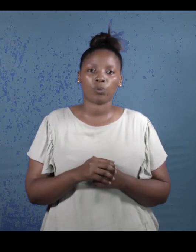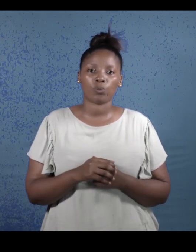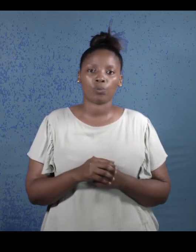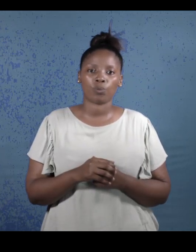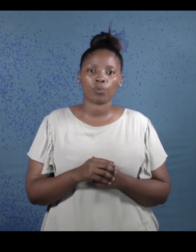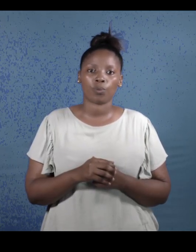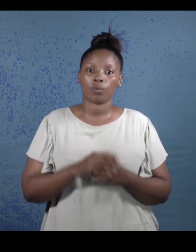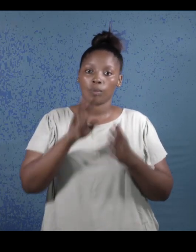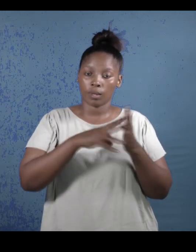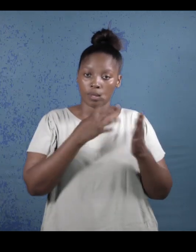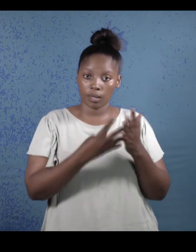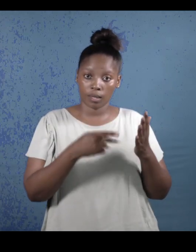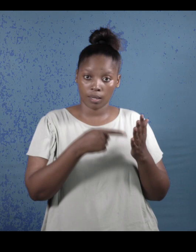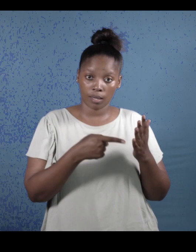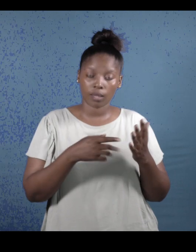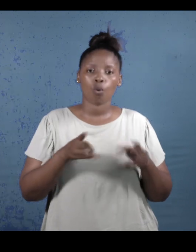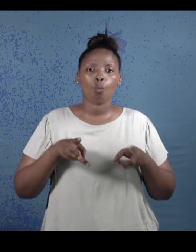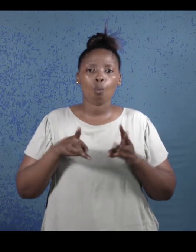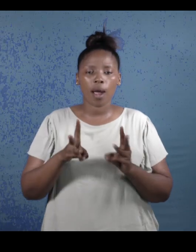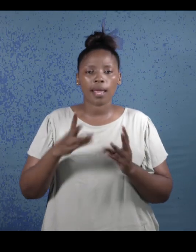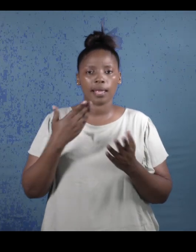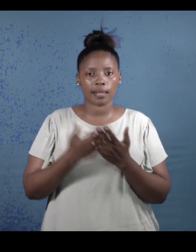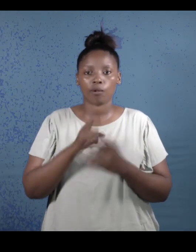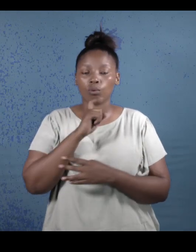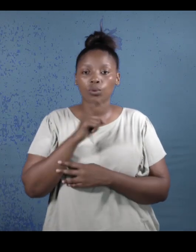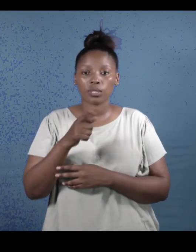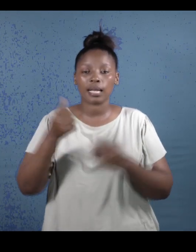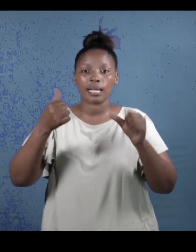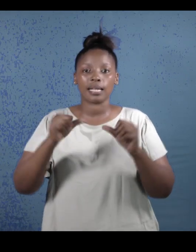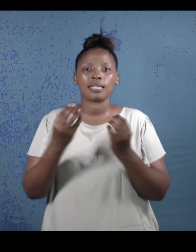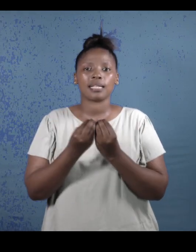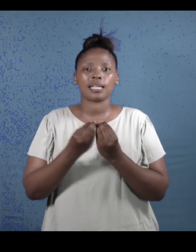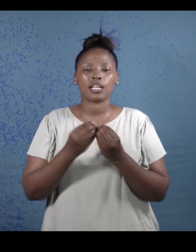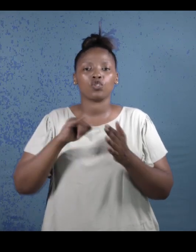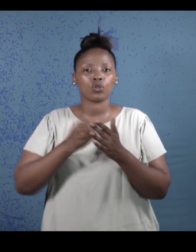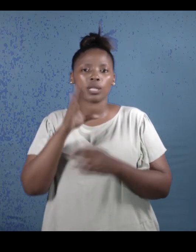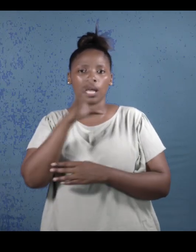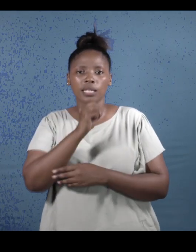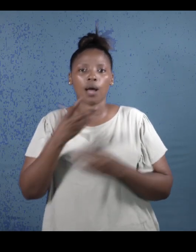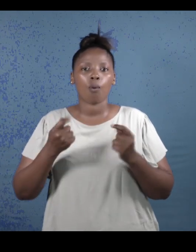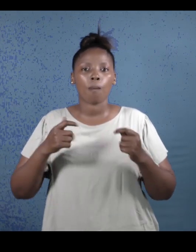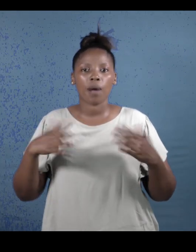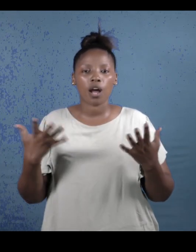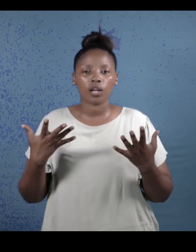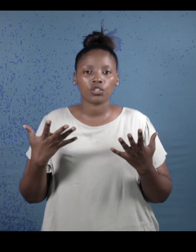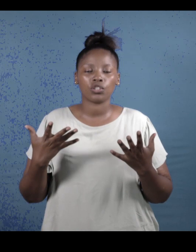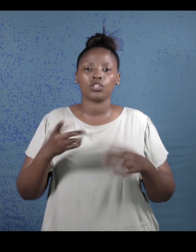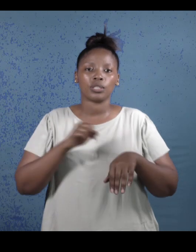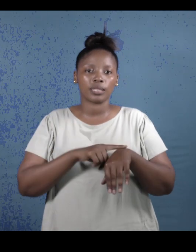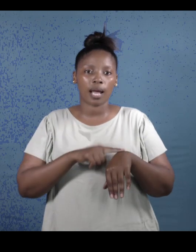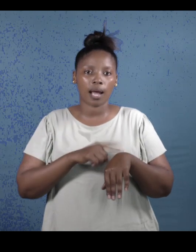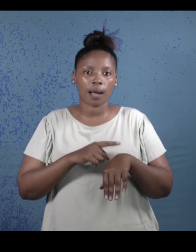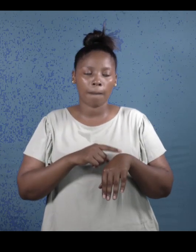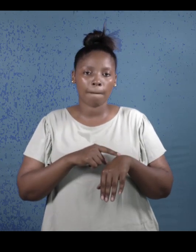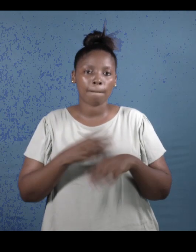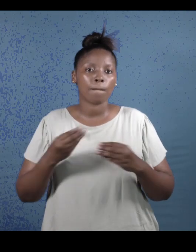a way that you will accomplish it. The next thing you do is estimate how much time you will need to execute